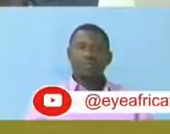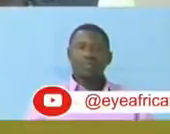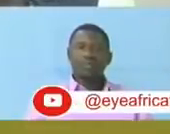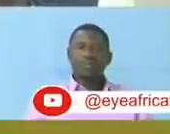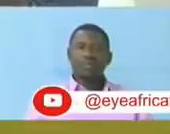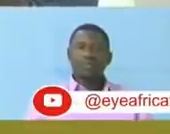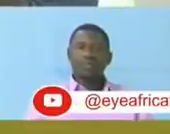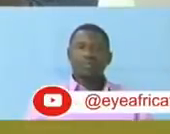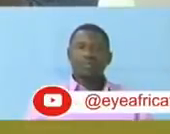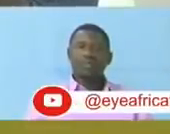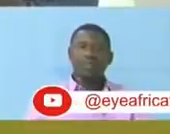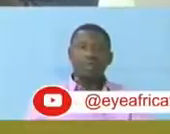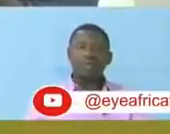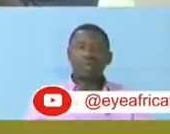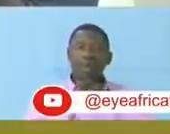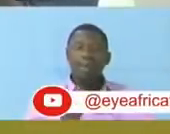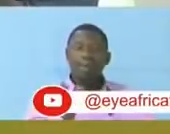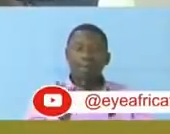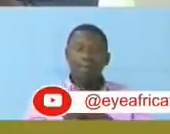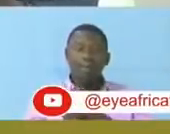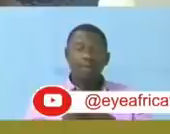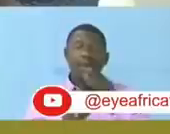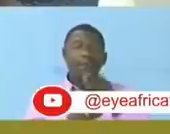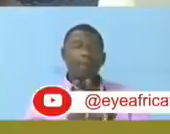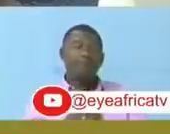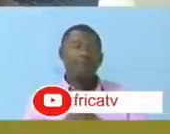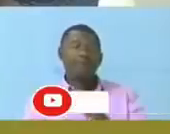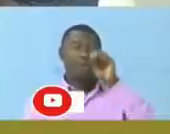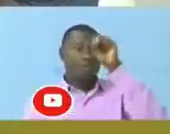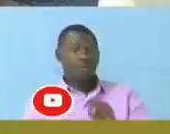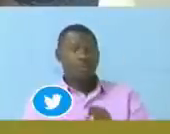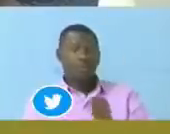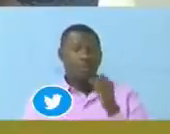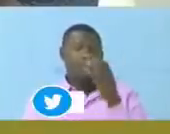this, it means, therefore, that before